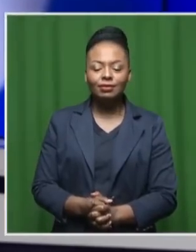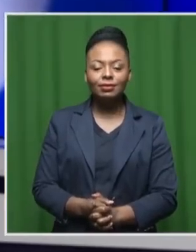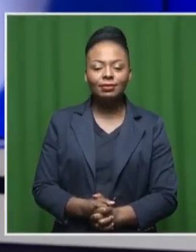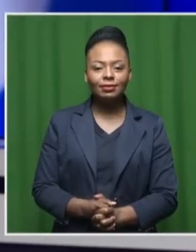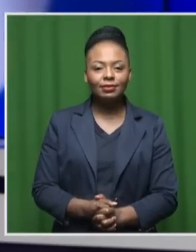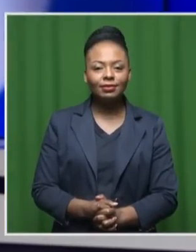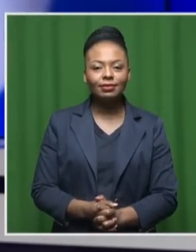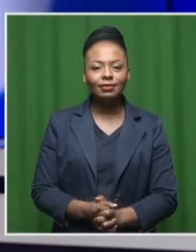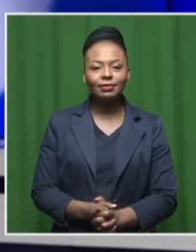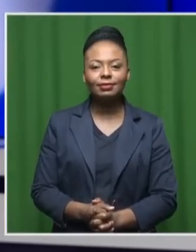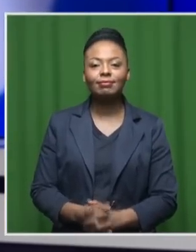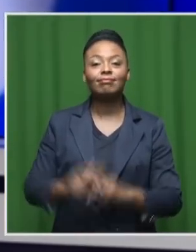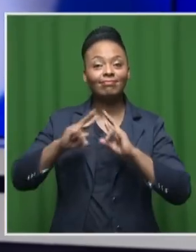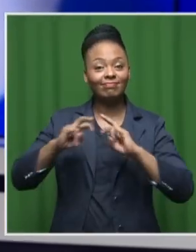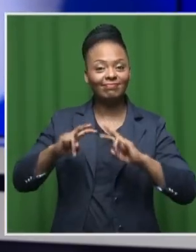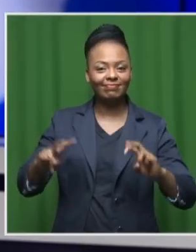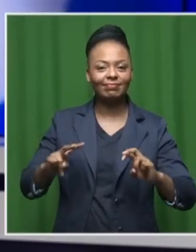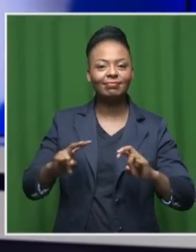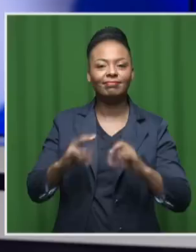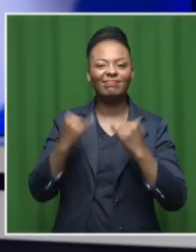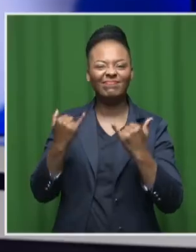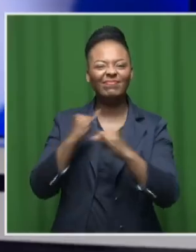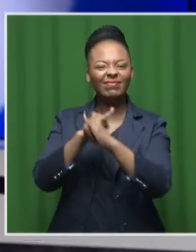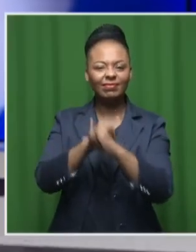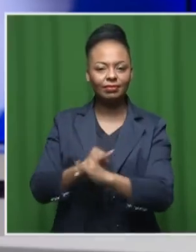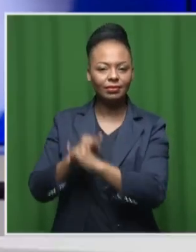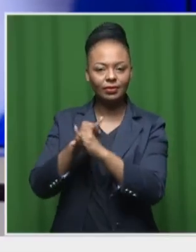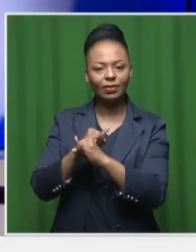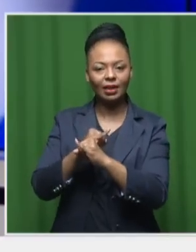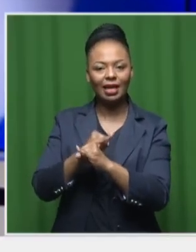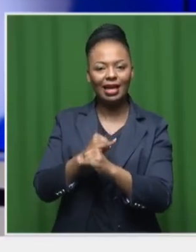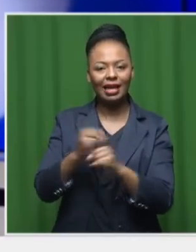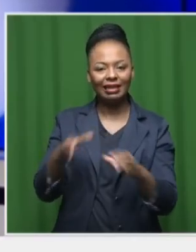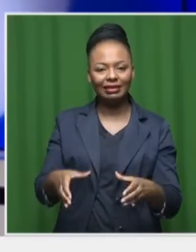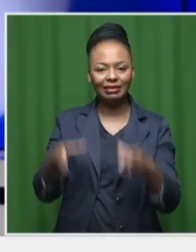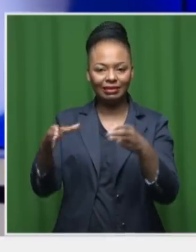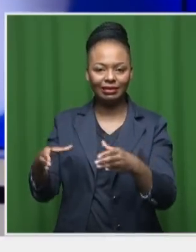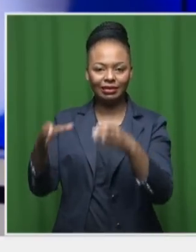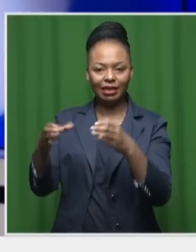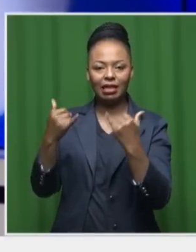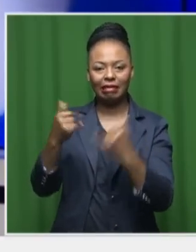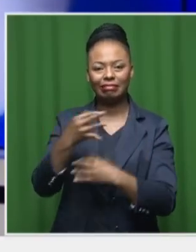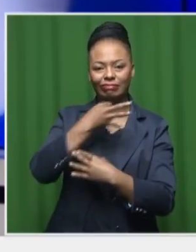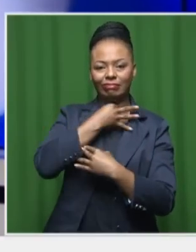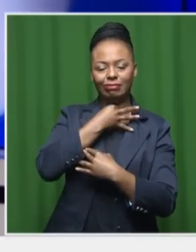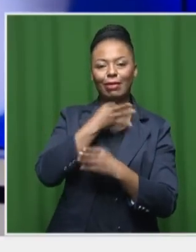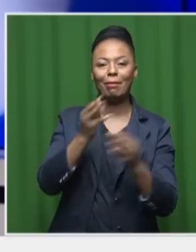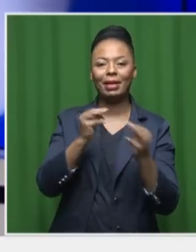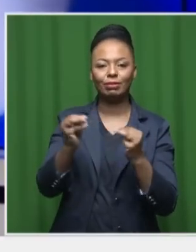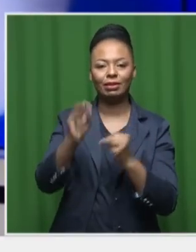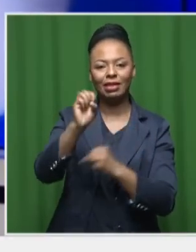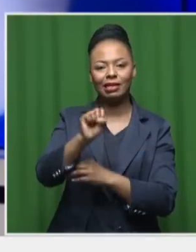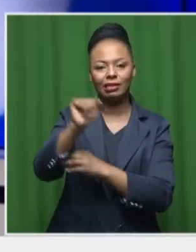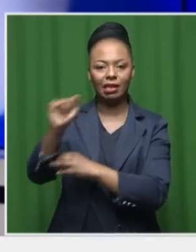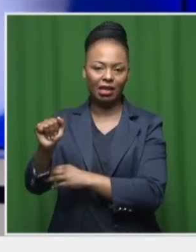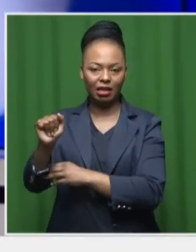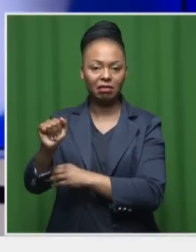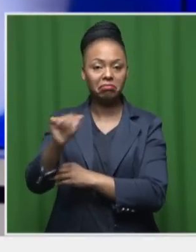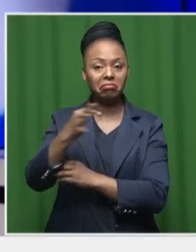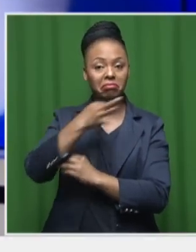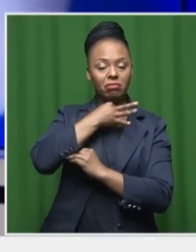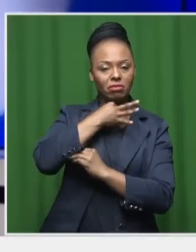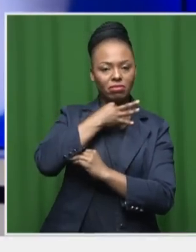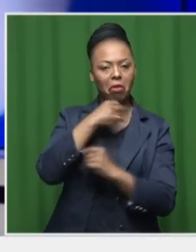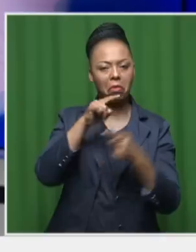Now, research institutes and think tanks, including the Institute of Risk Management SA, have highlighted risk factors that continue to